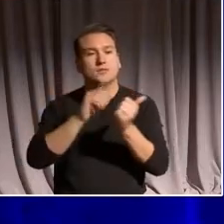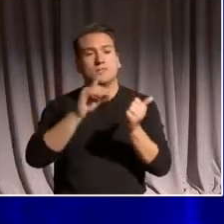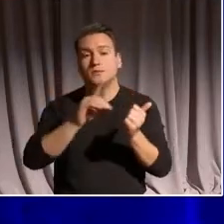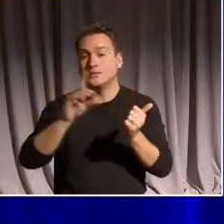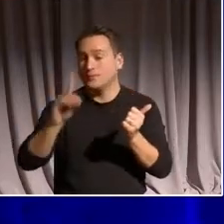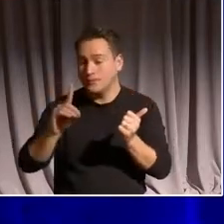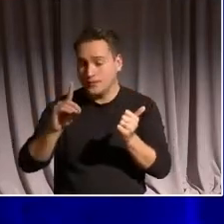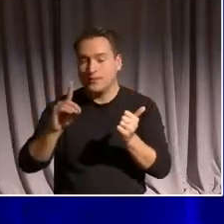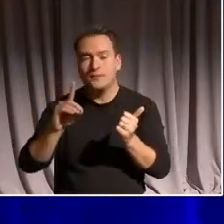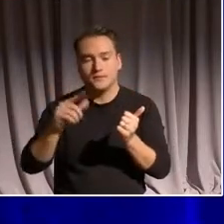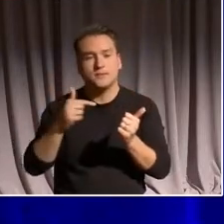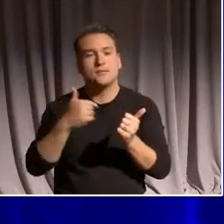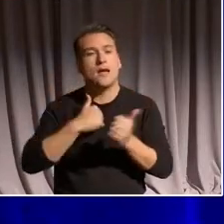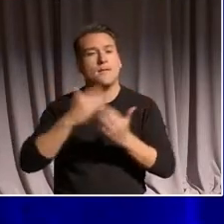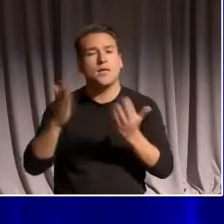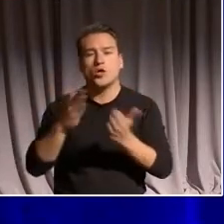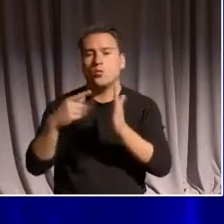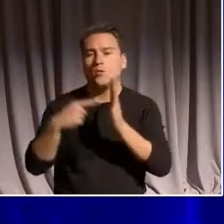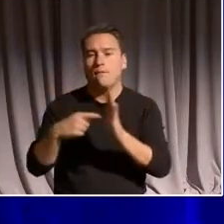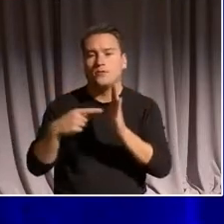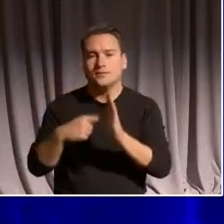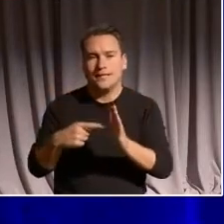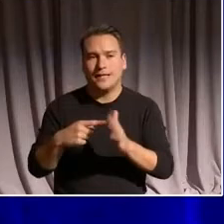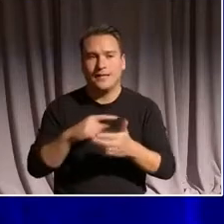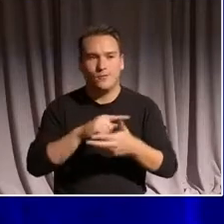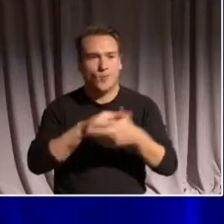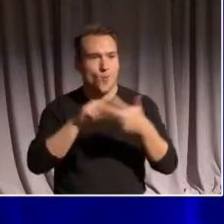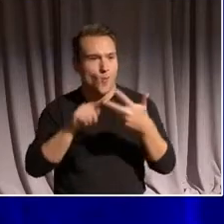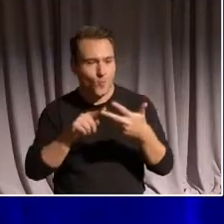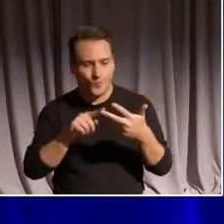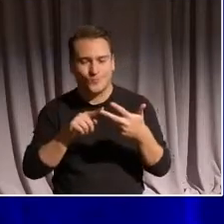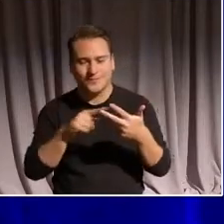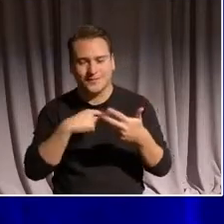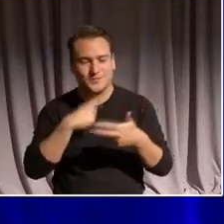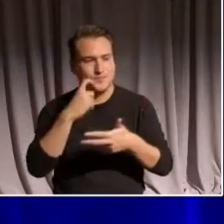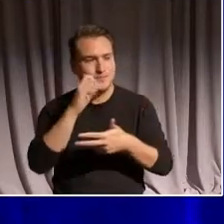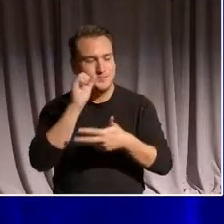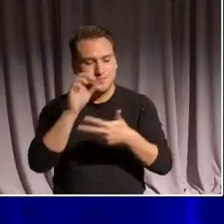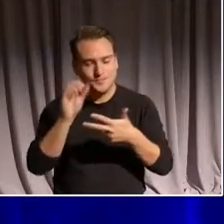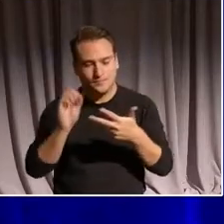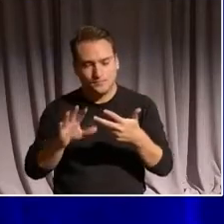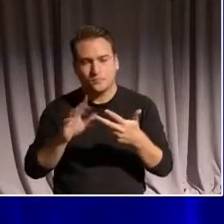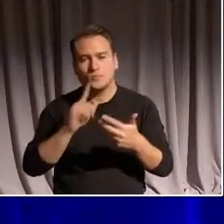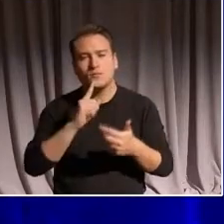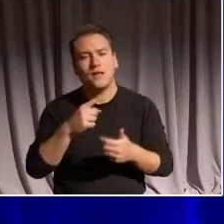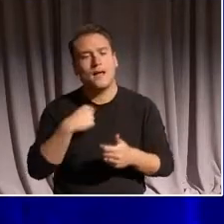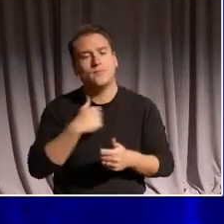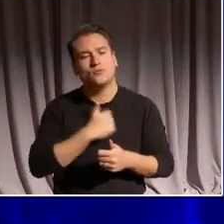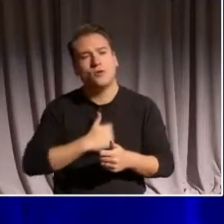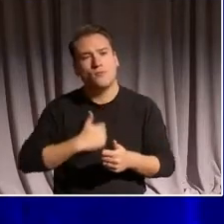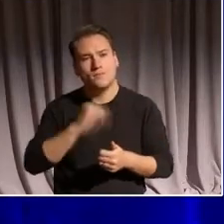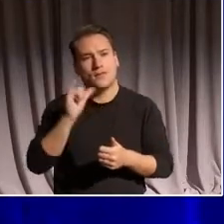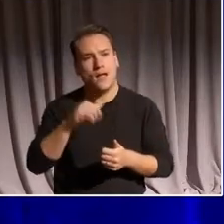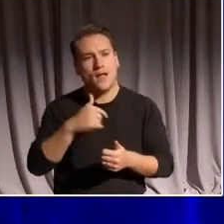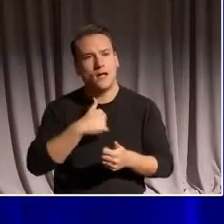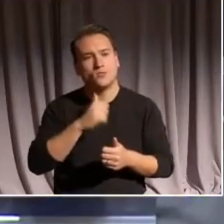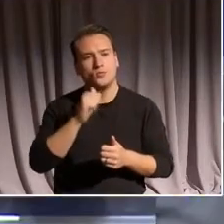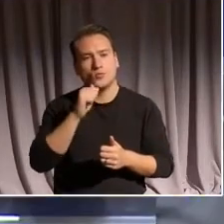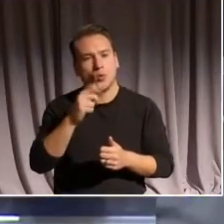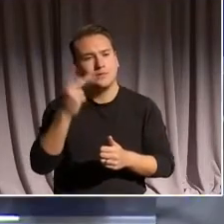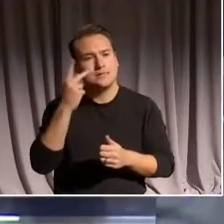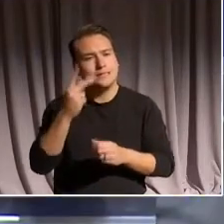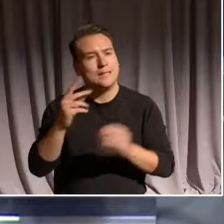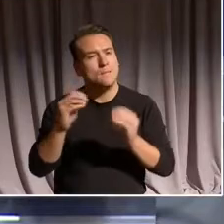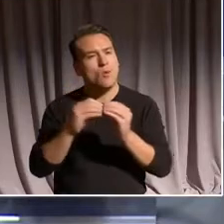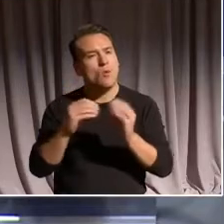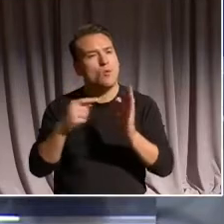here representing all three of those aspects in that I am really sorry that I don't see more